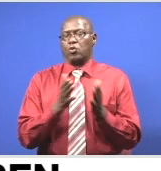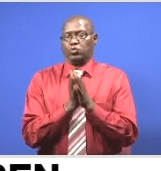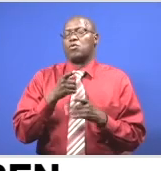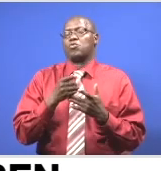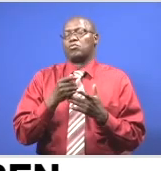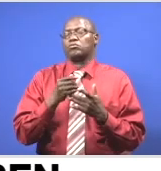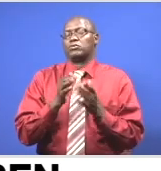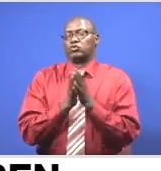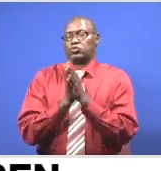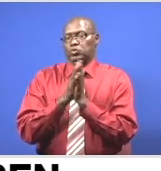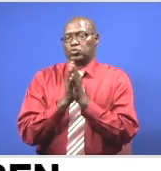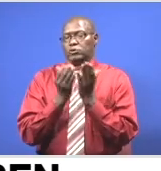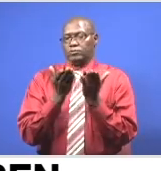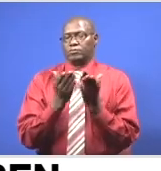story.